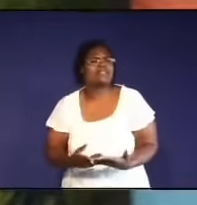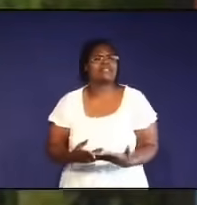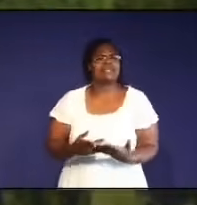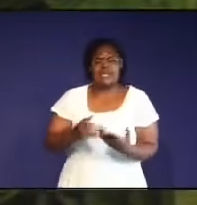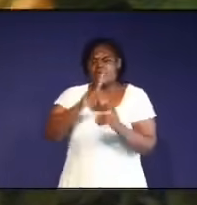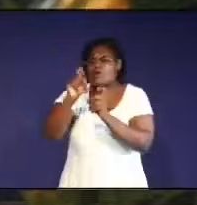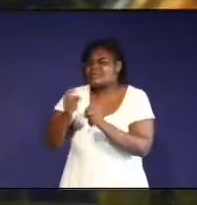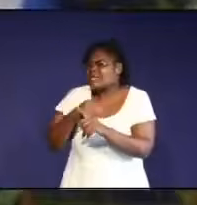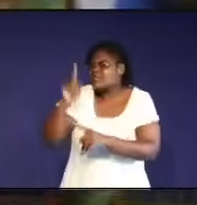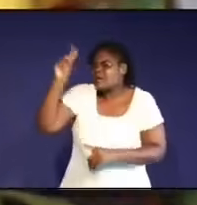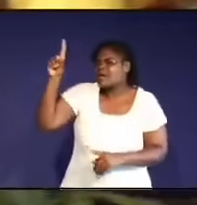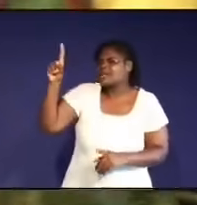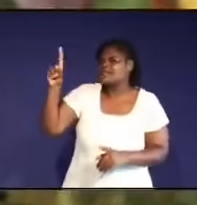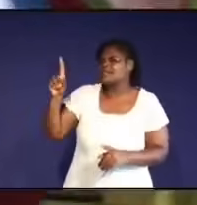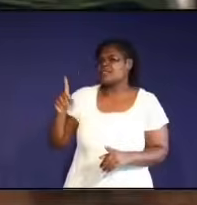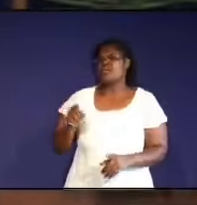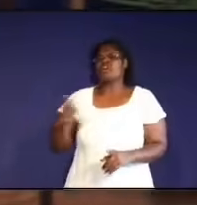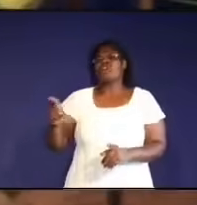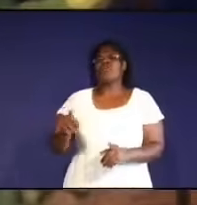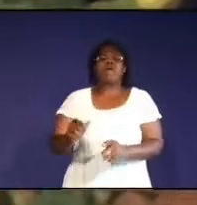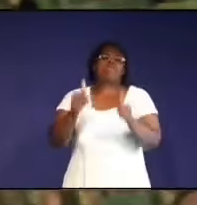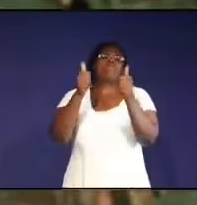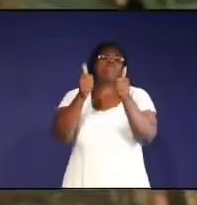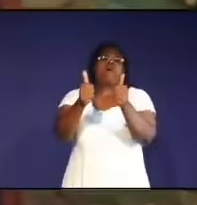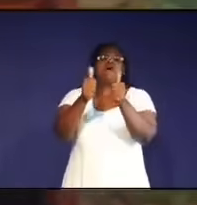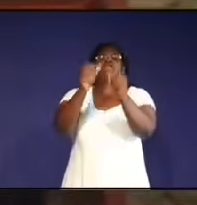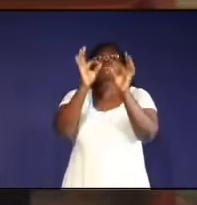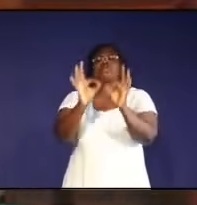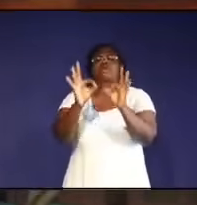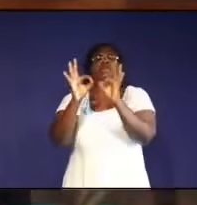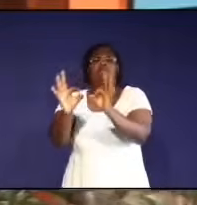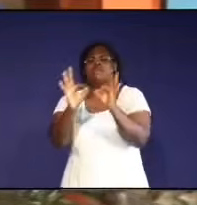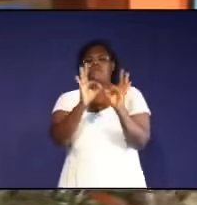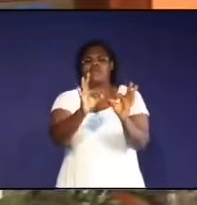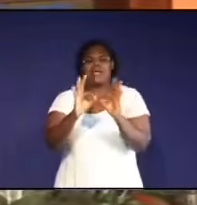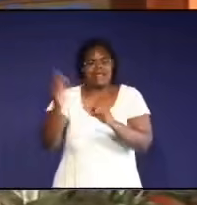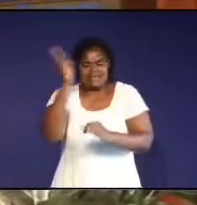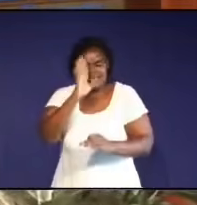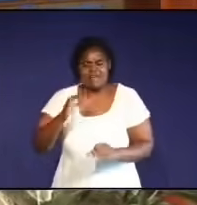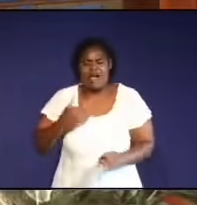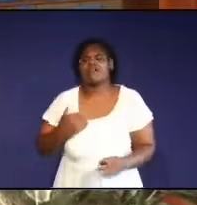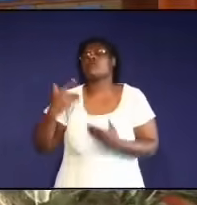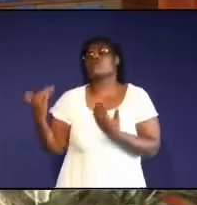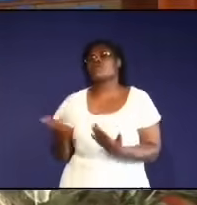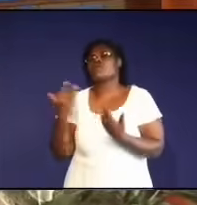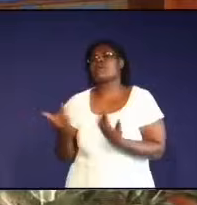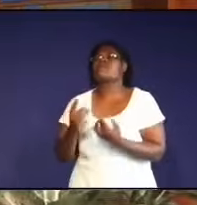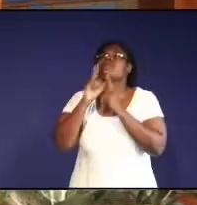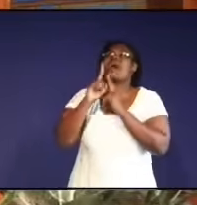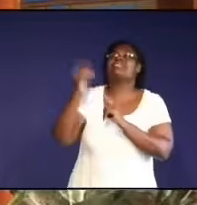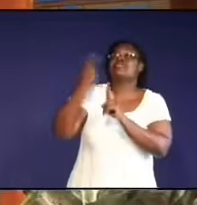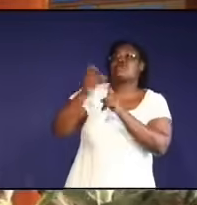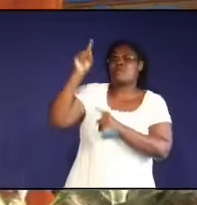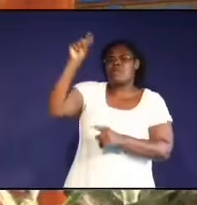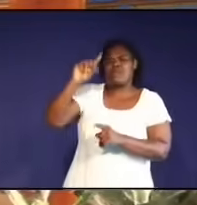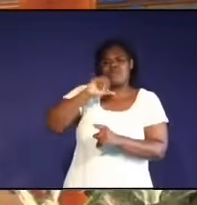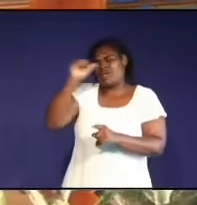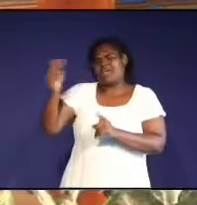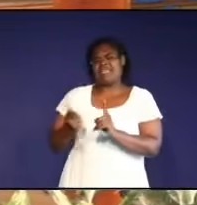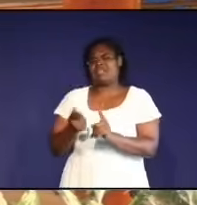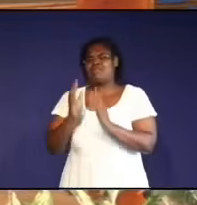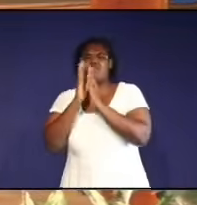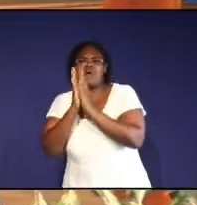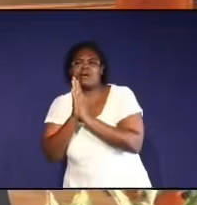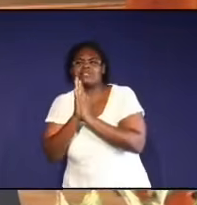had a question for God. You've had it made every day. You've never had to wait for the answer to any of your